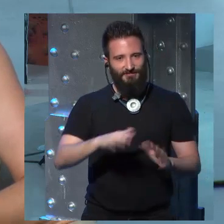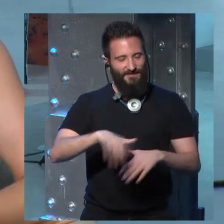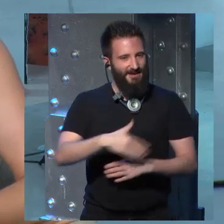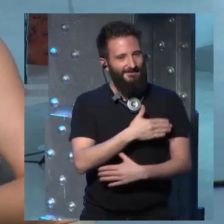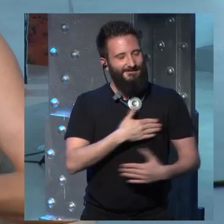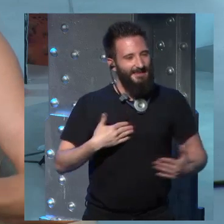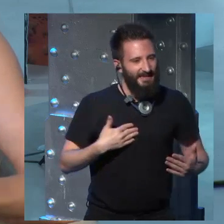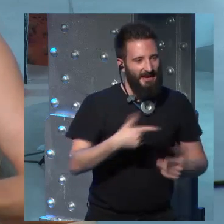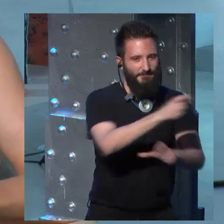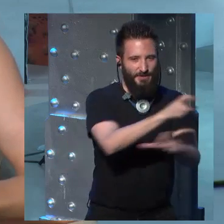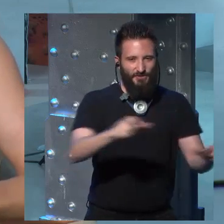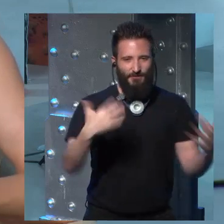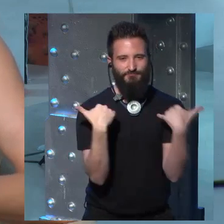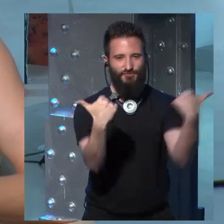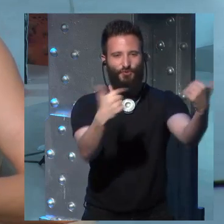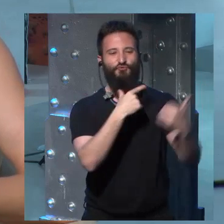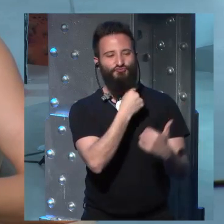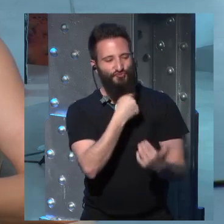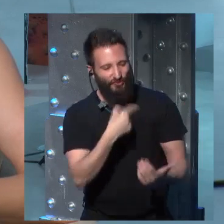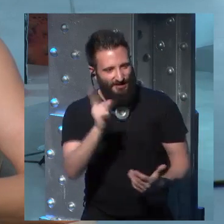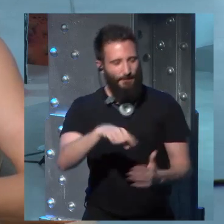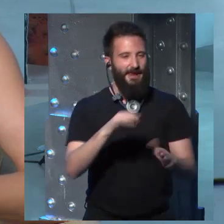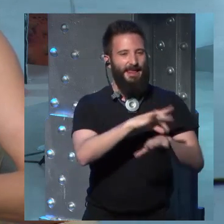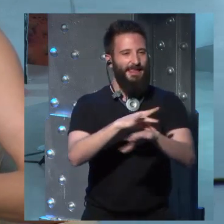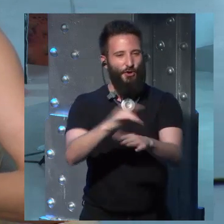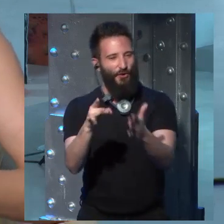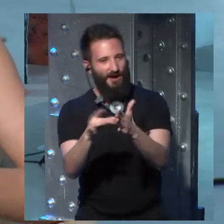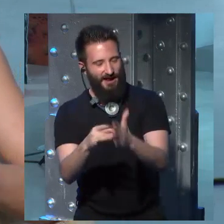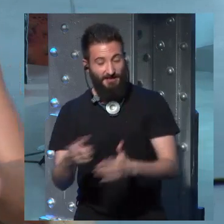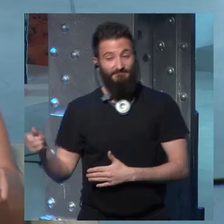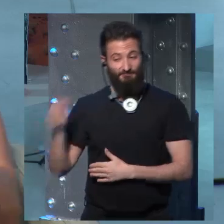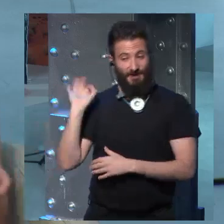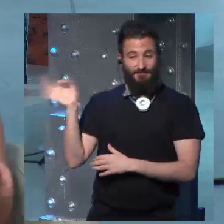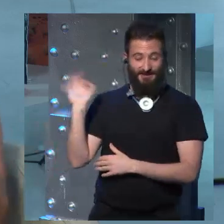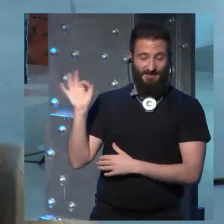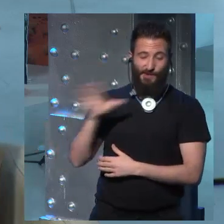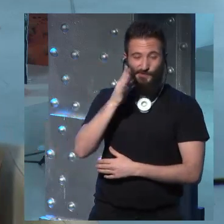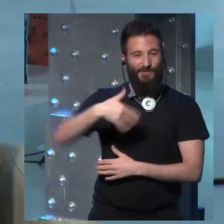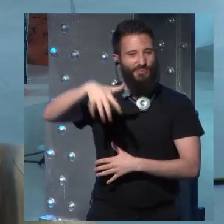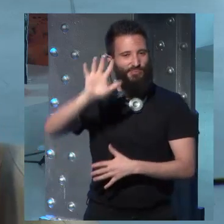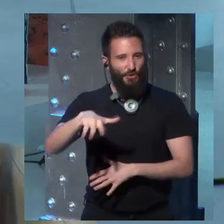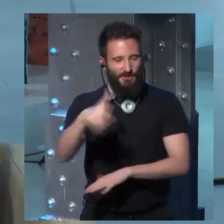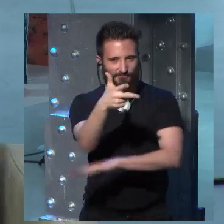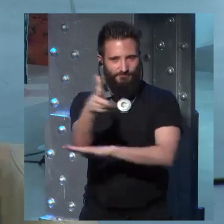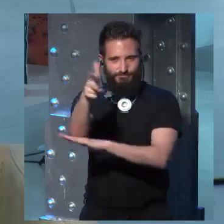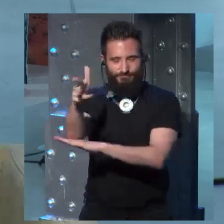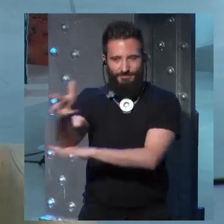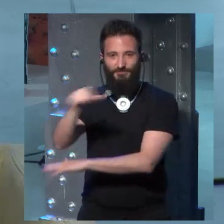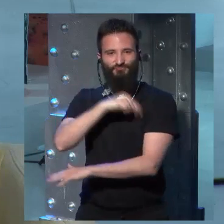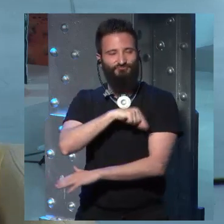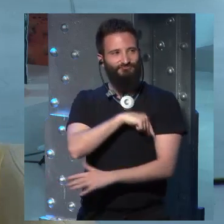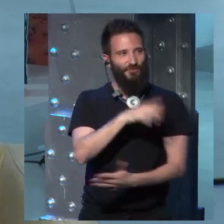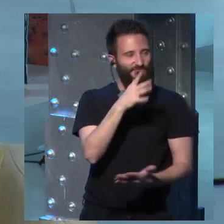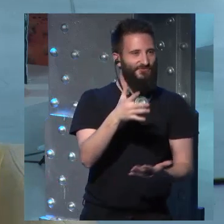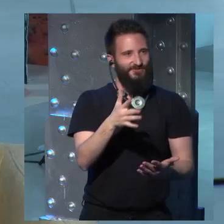it. But Bob's right. By the time you're done 5 months of shooting, you feel like you've written this like super personal little poem,